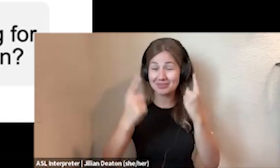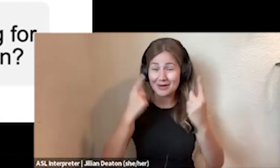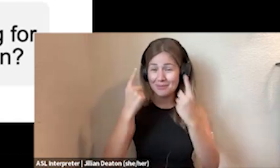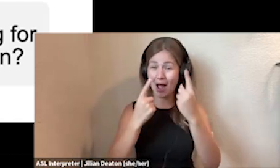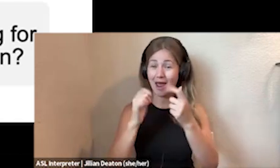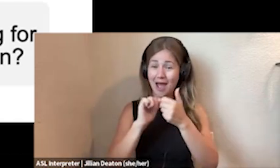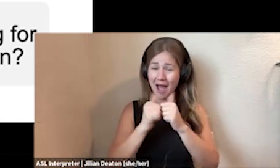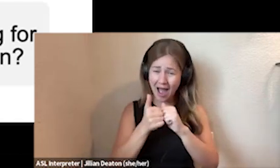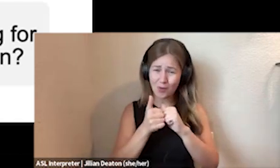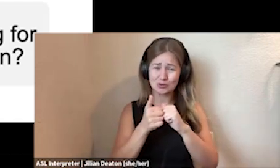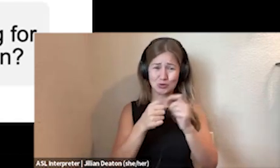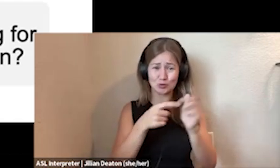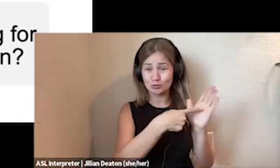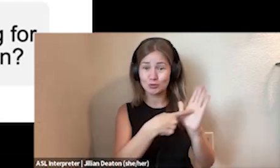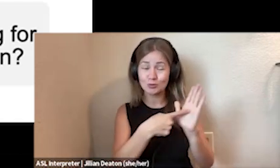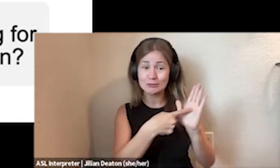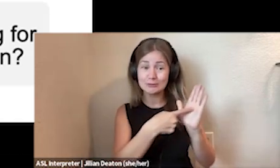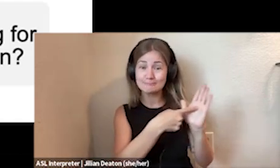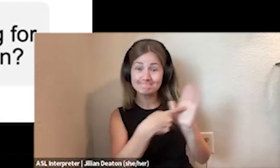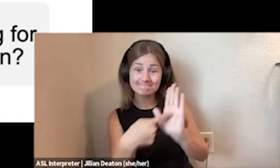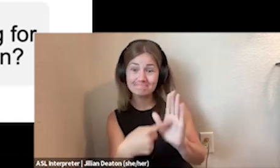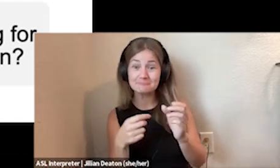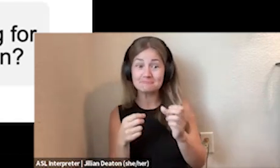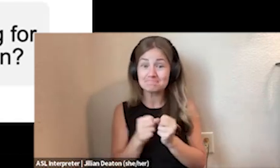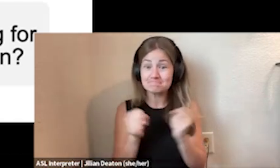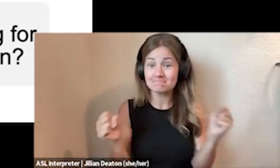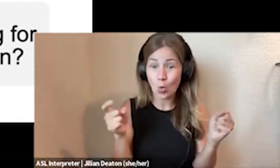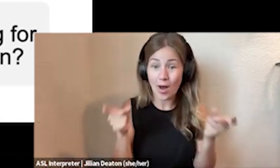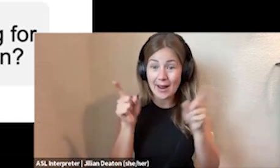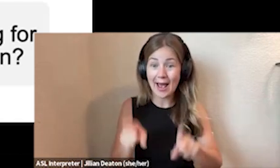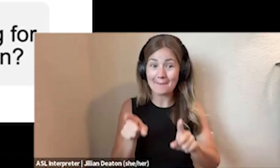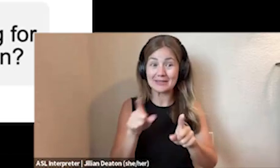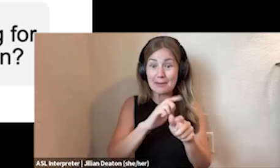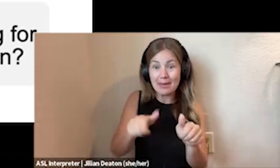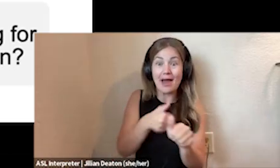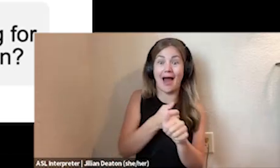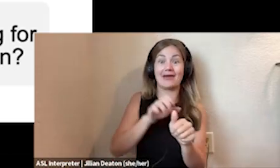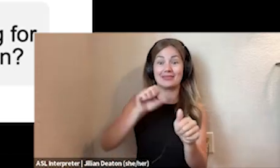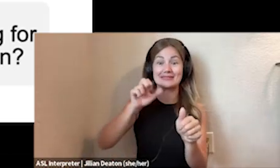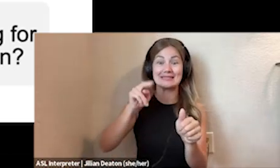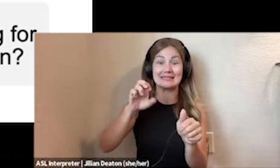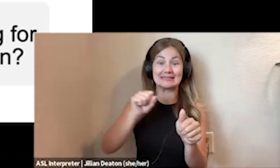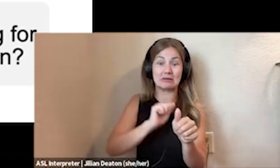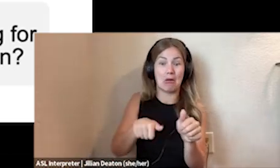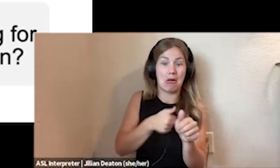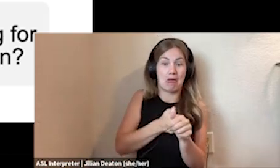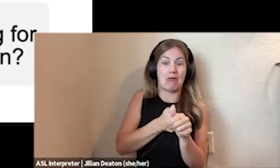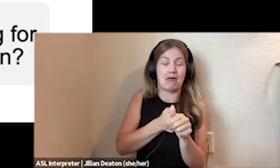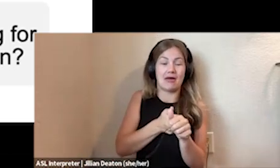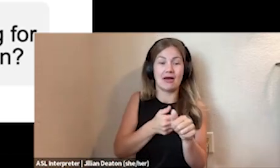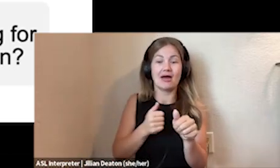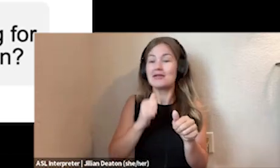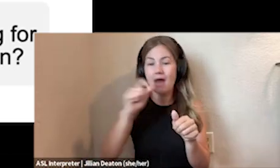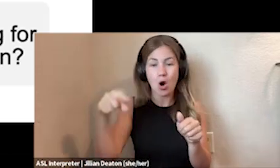actually happens behind the scenes, not only showing the final product. I do think people who want to get involved in your work want a sort of